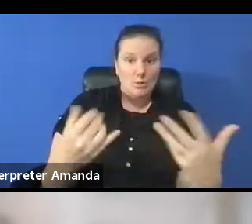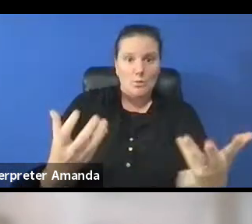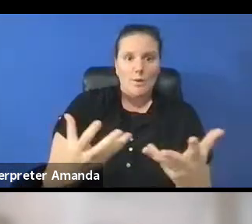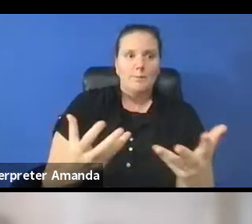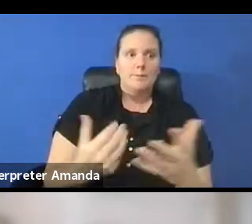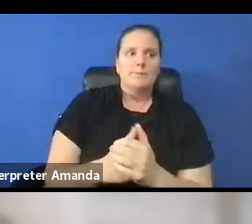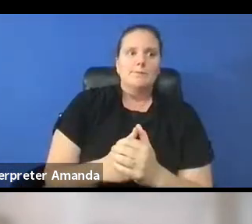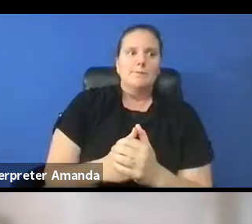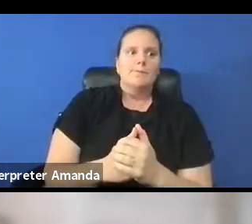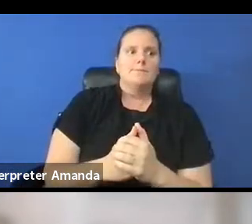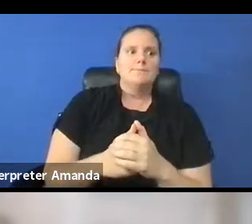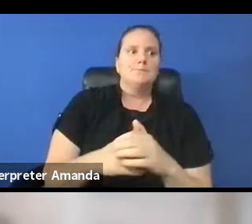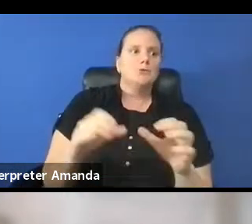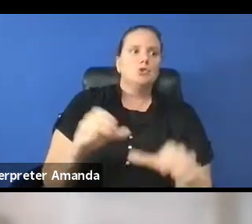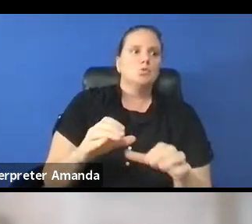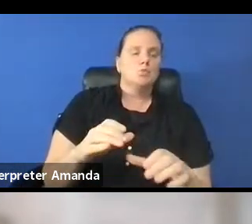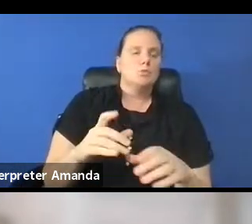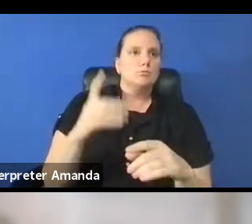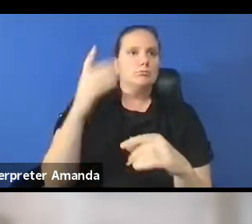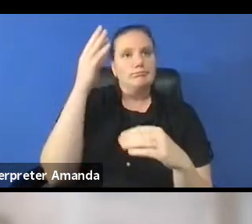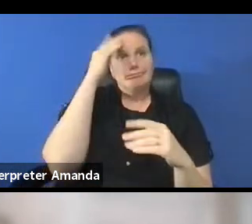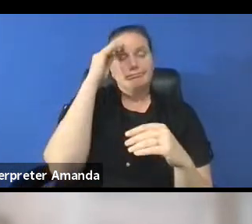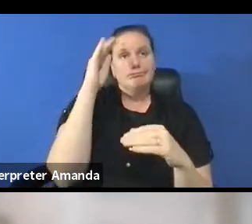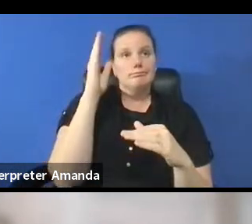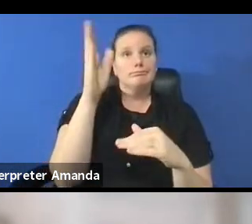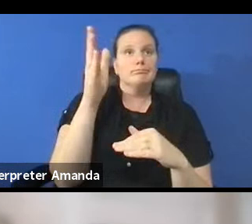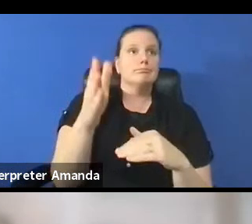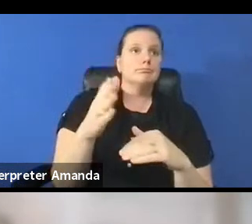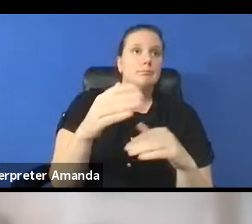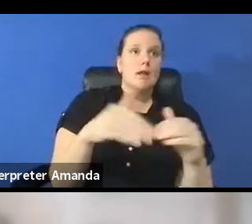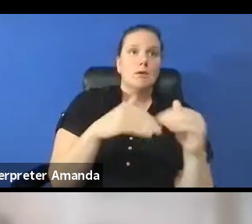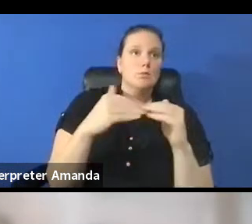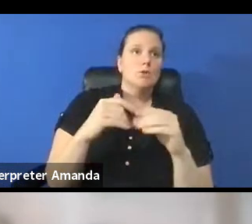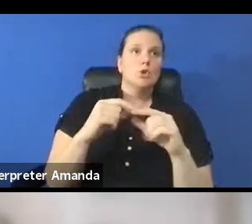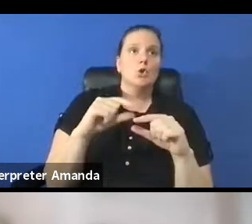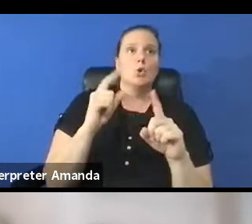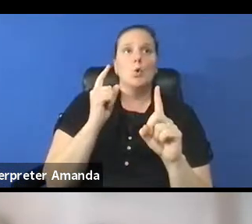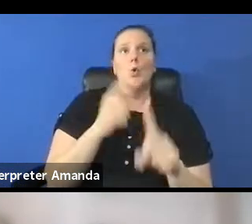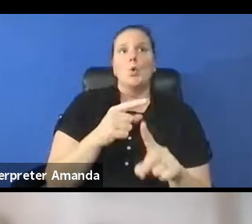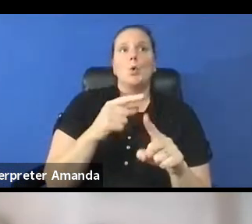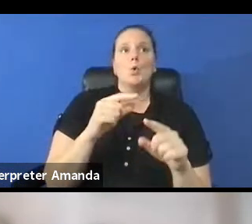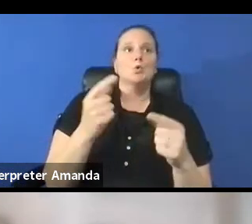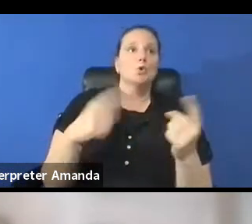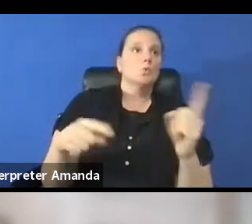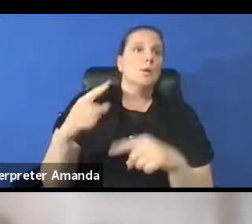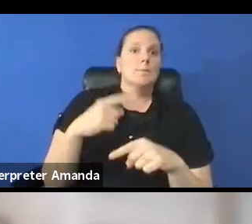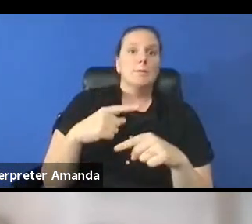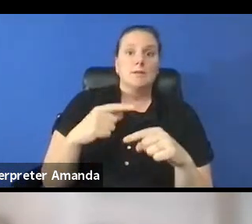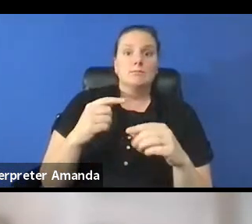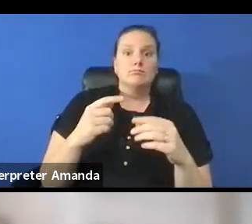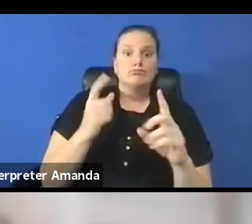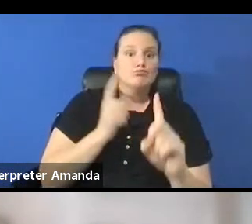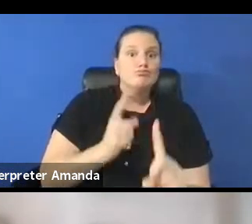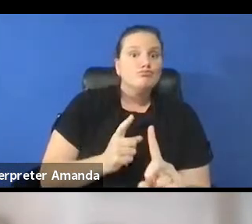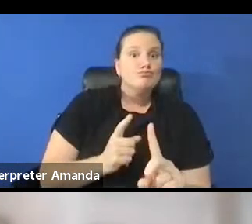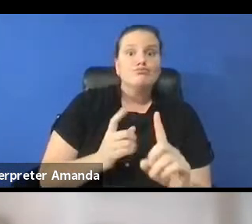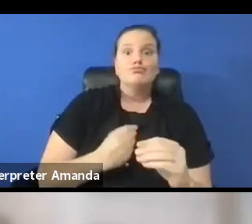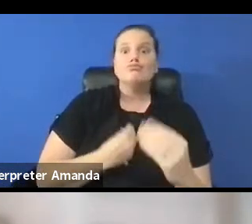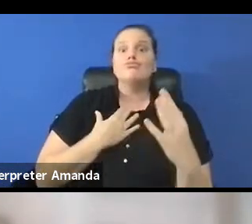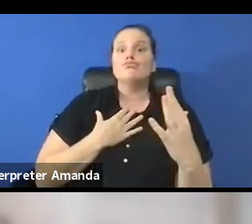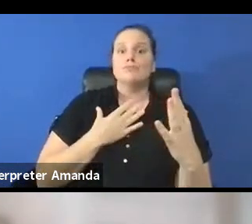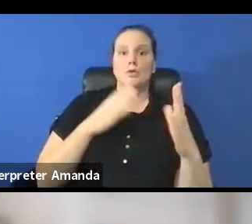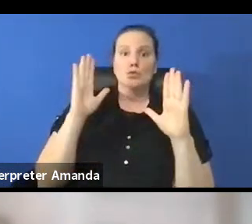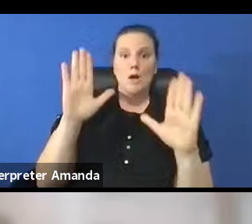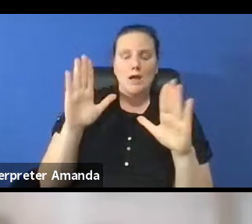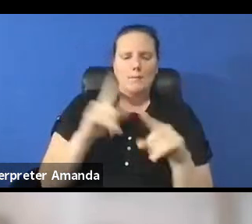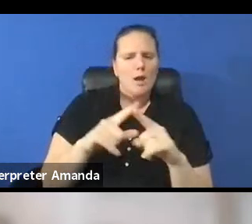these forward-thinking equity goals and agreements and aspirations are great, but oftentimes get met